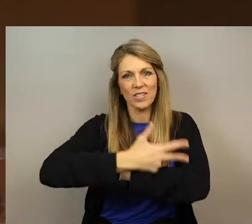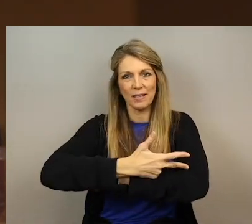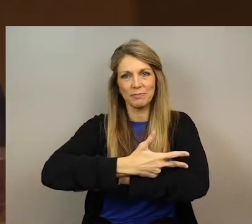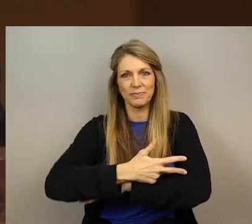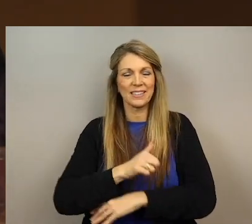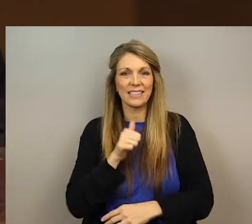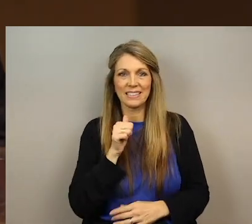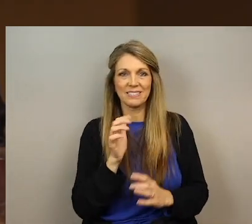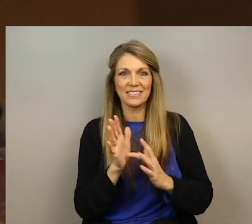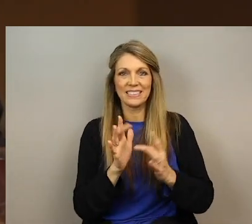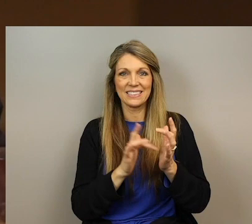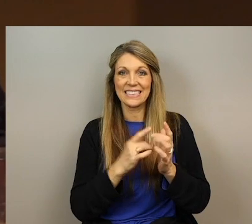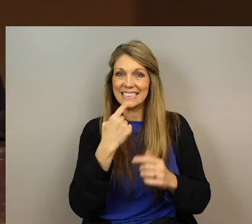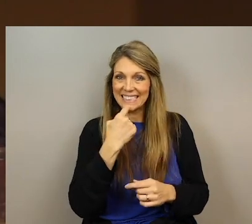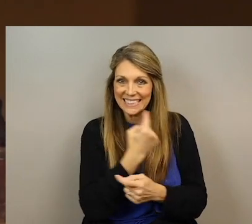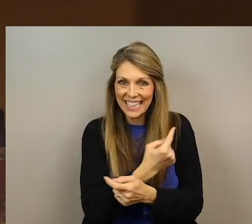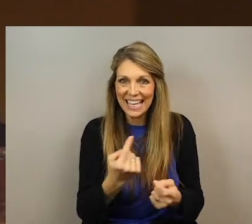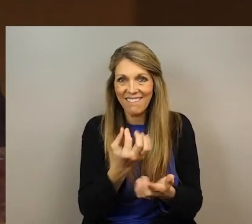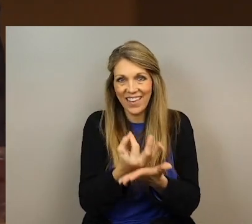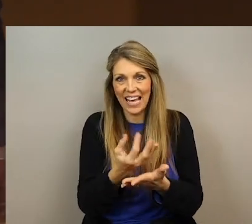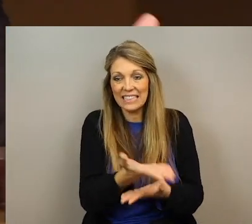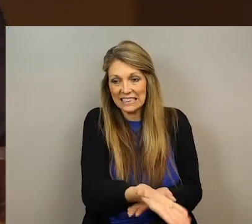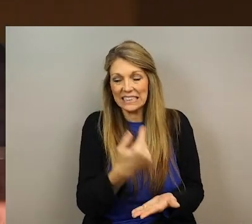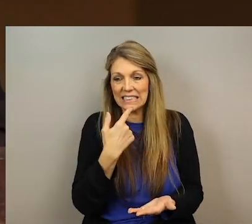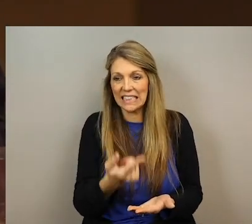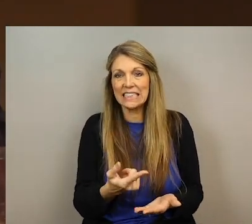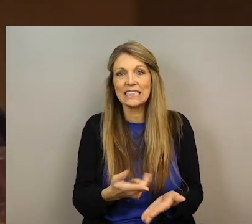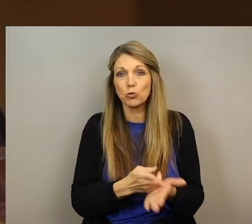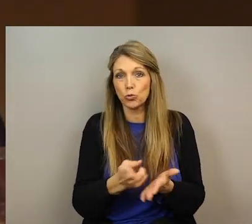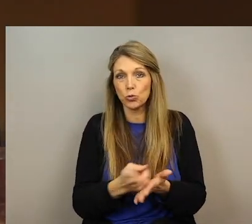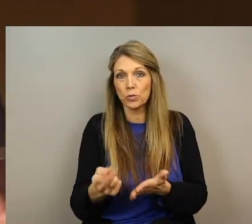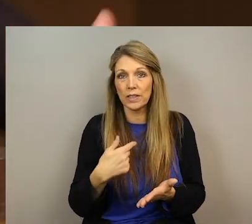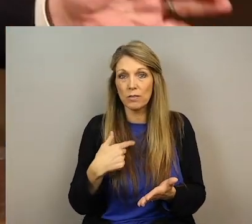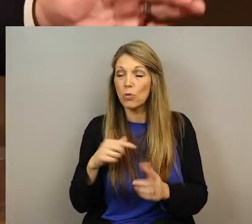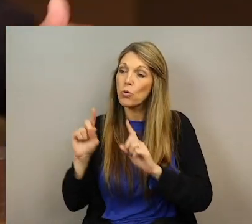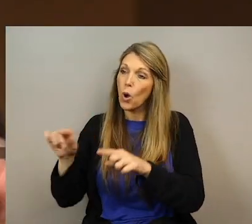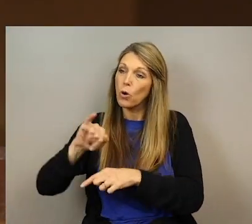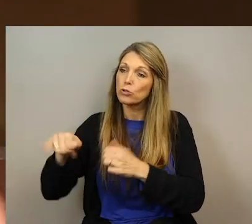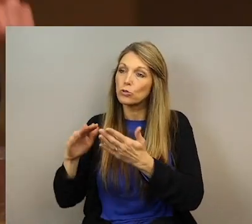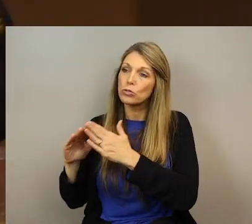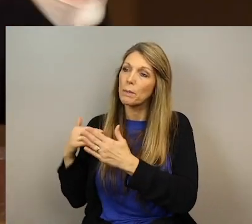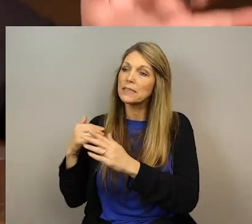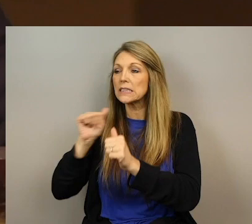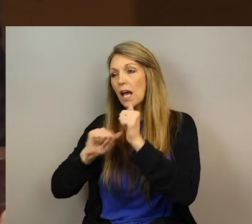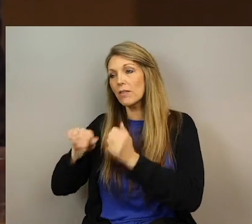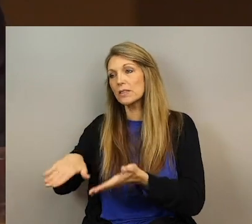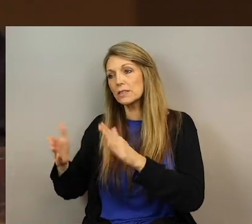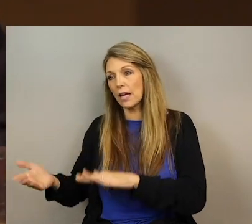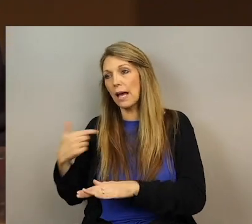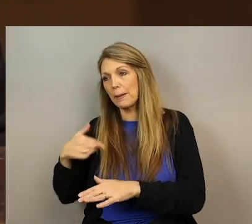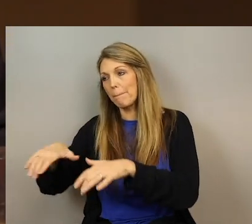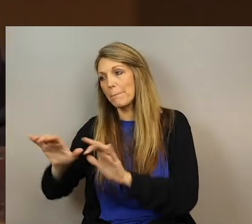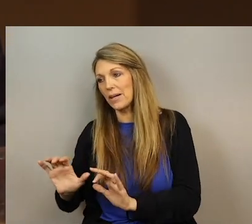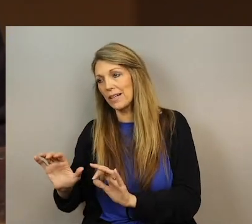does not leave that fact out. He doesn't tell his disciples, "We're going to go to Jerusalem, and I'm going to suffer, and I'm going to die, and I'm